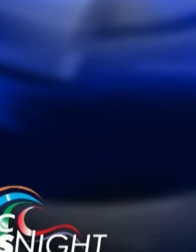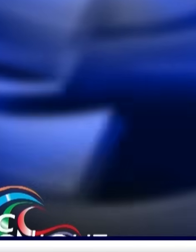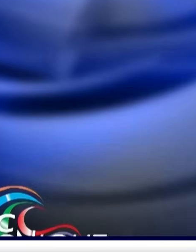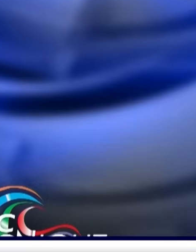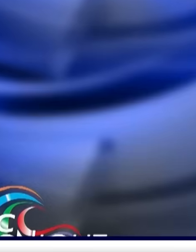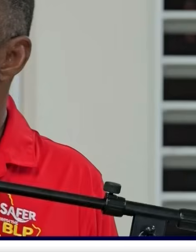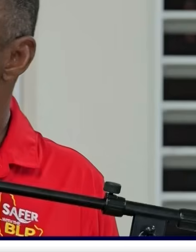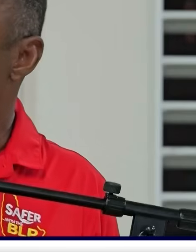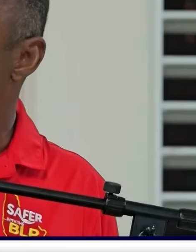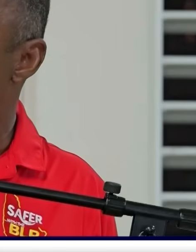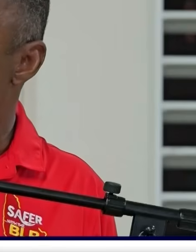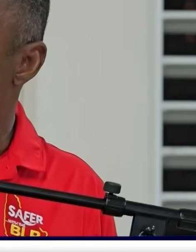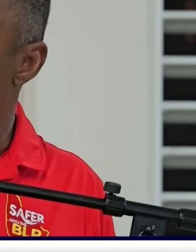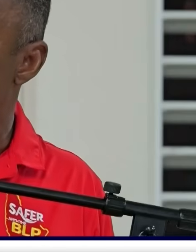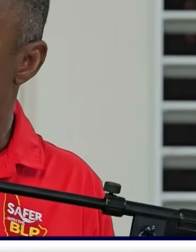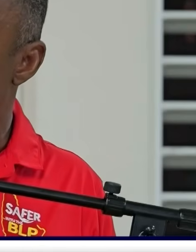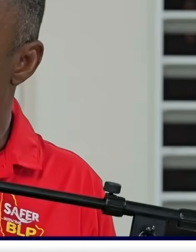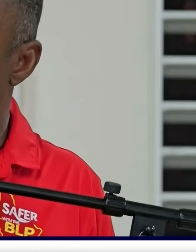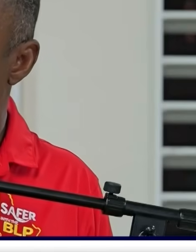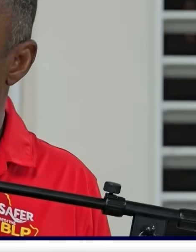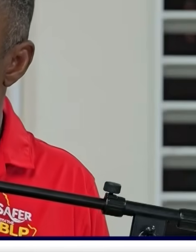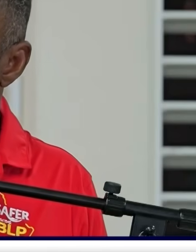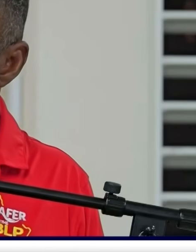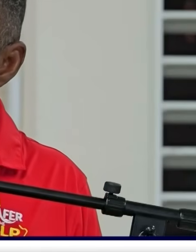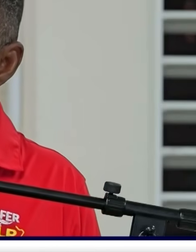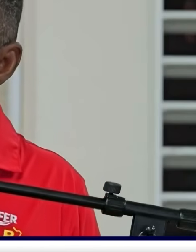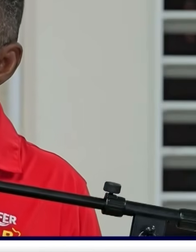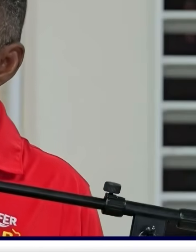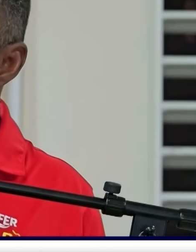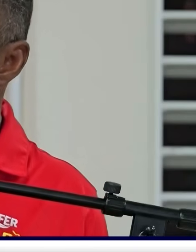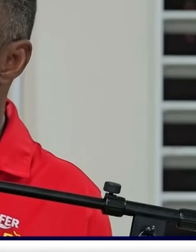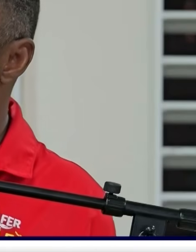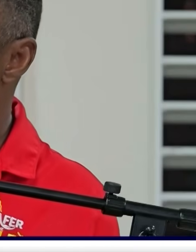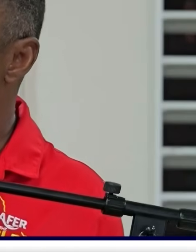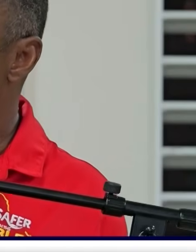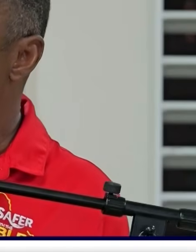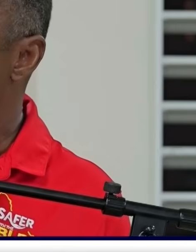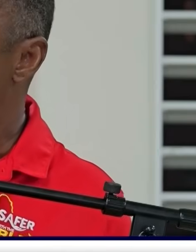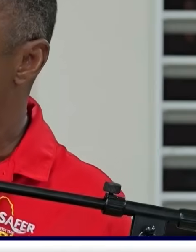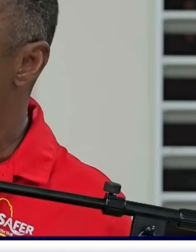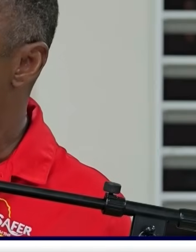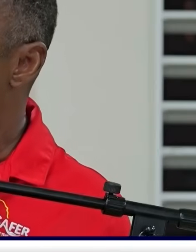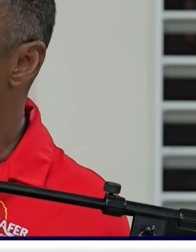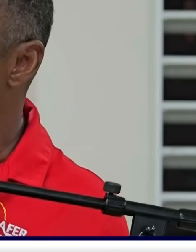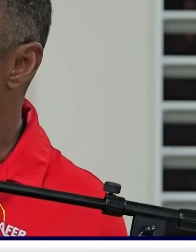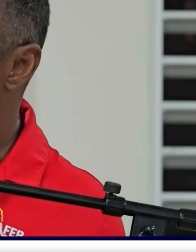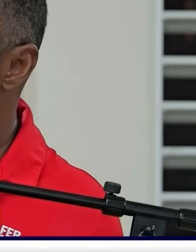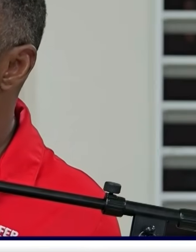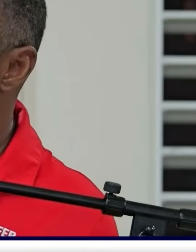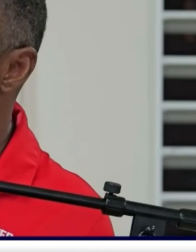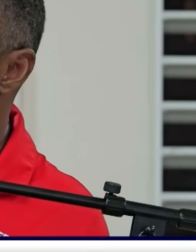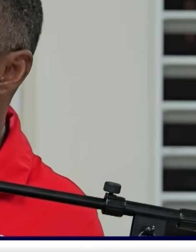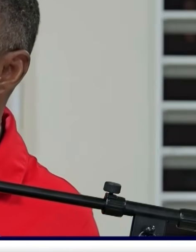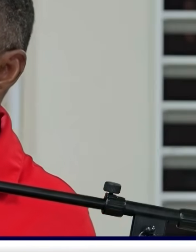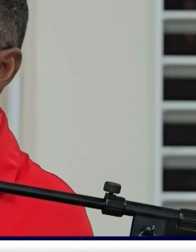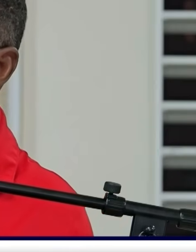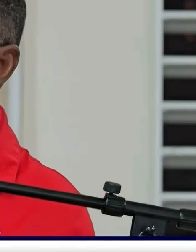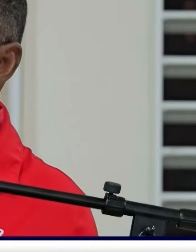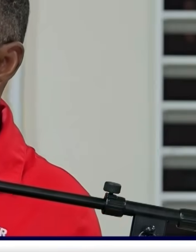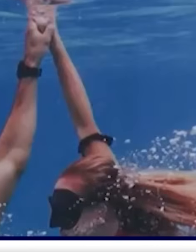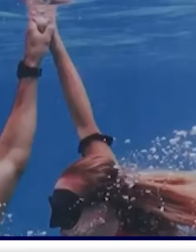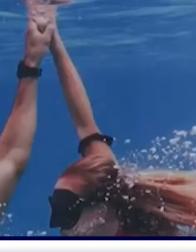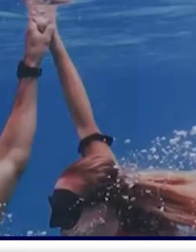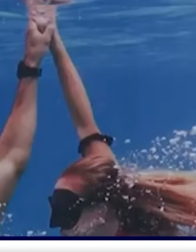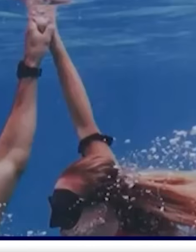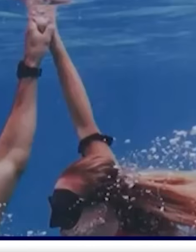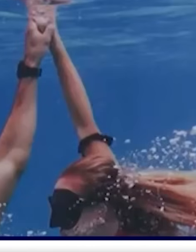In the news tonight, strict systems in place to keep out the unwanted as Barbados prepares for free movement. The